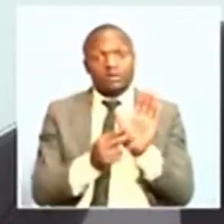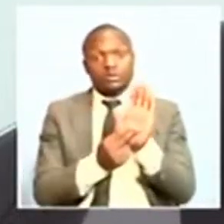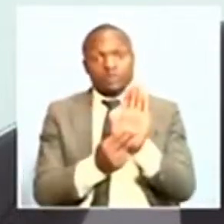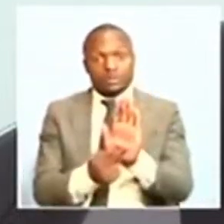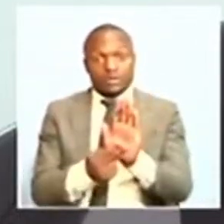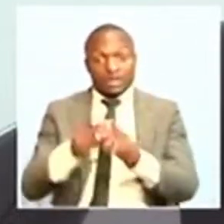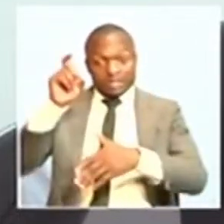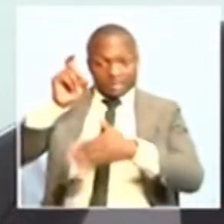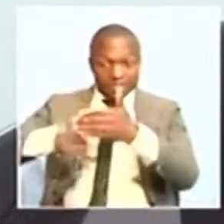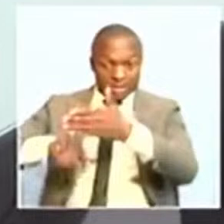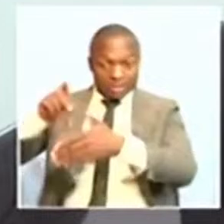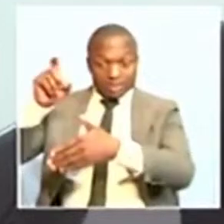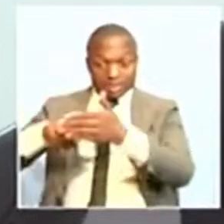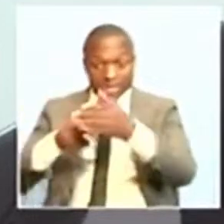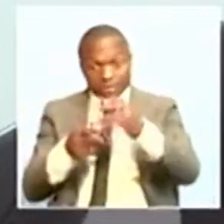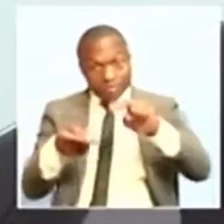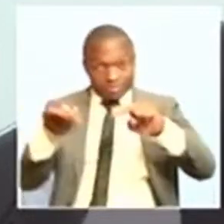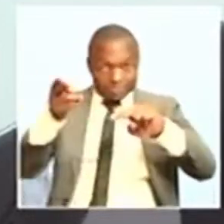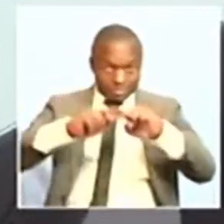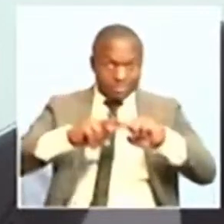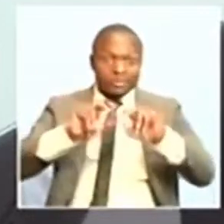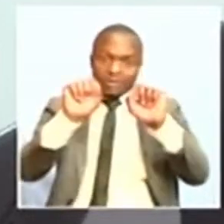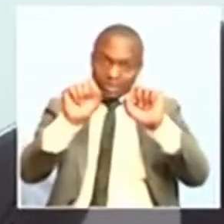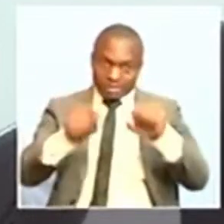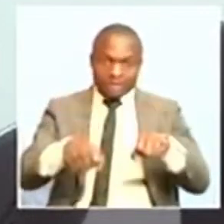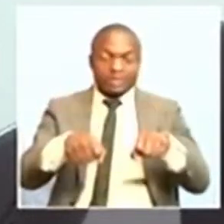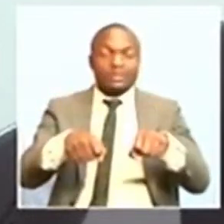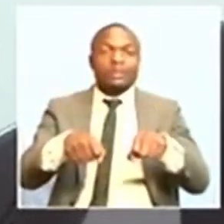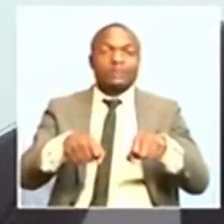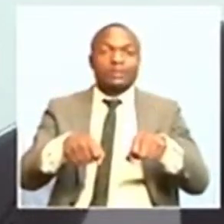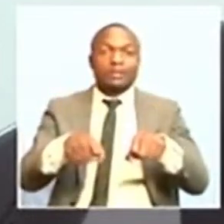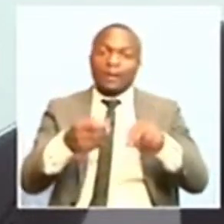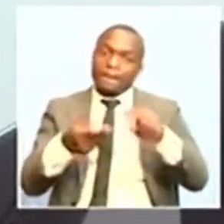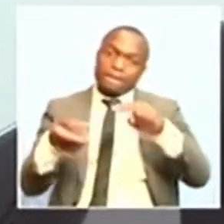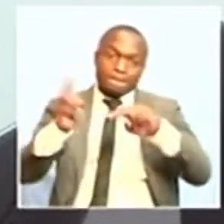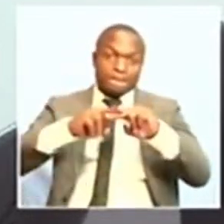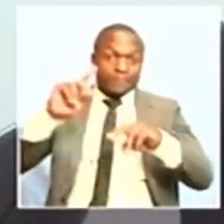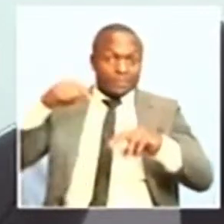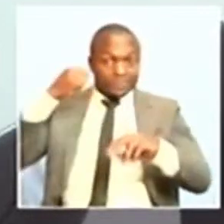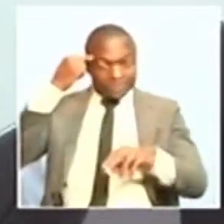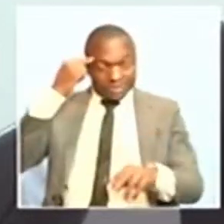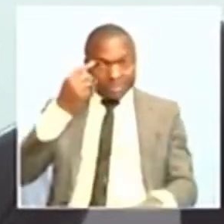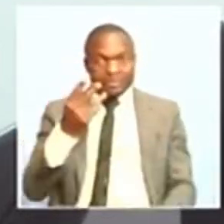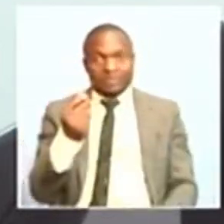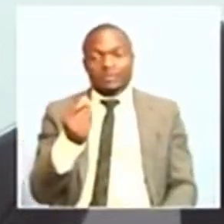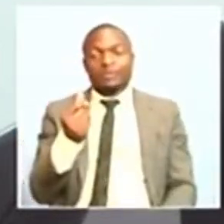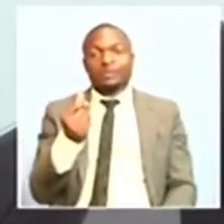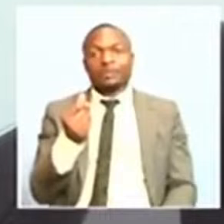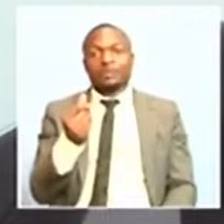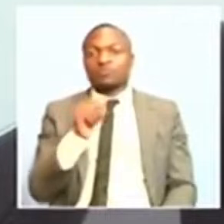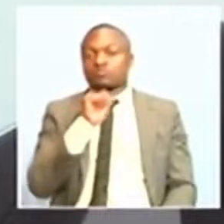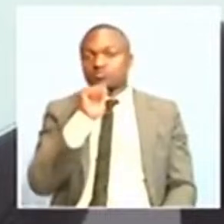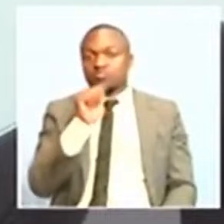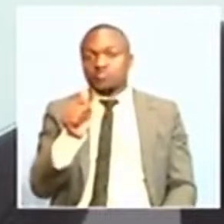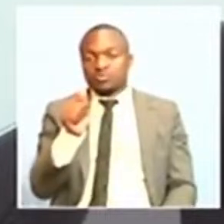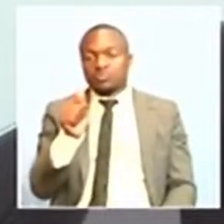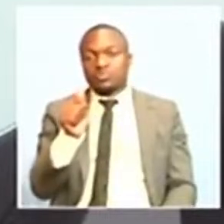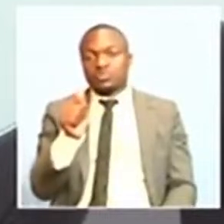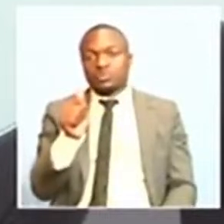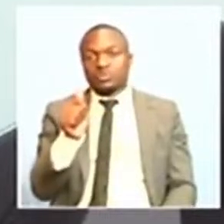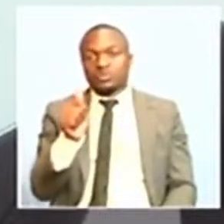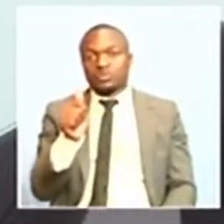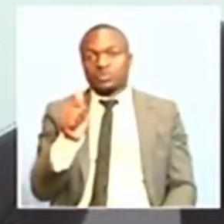that tax rate increases could potentially increase government revenue while not decreasing net